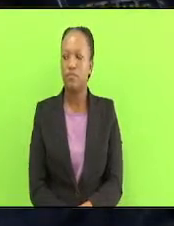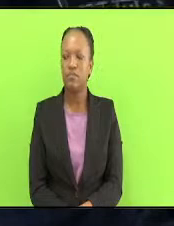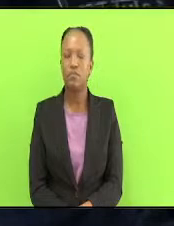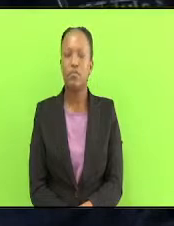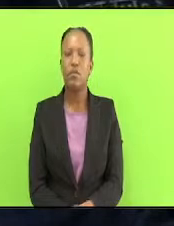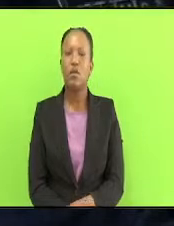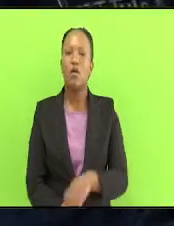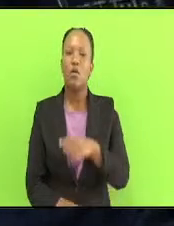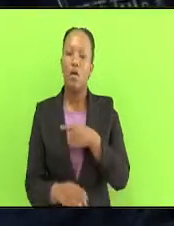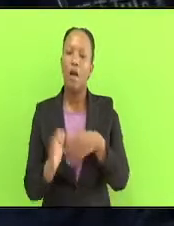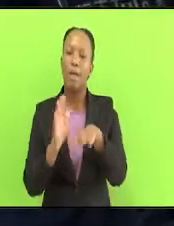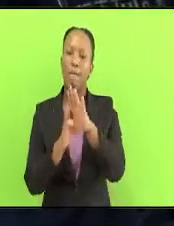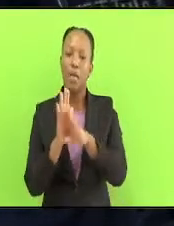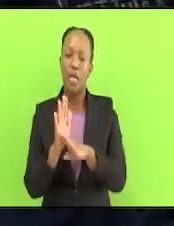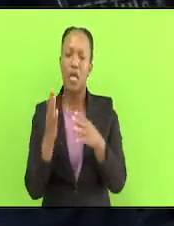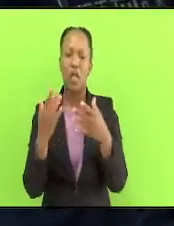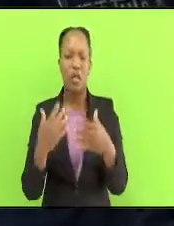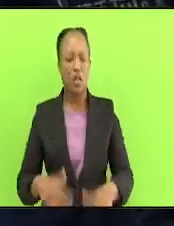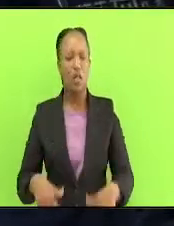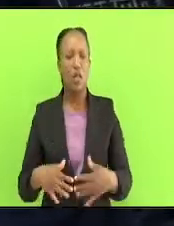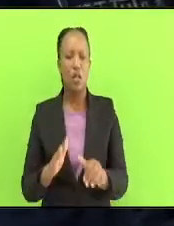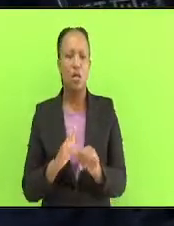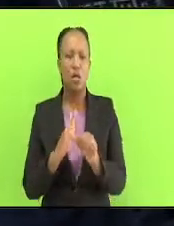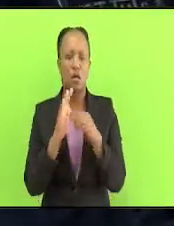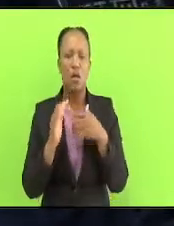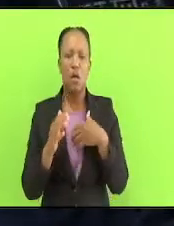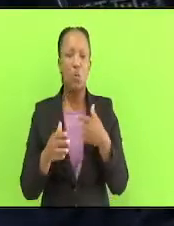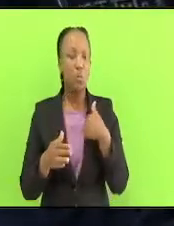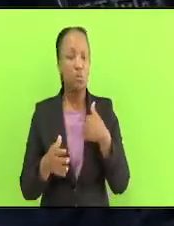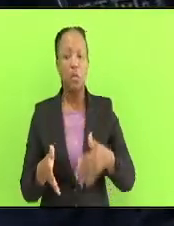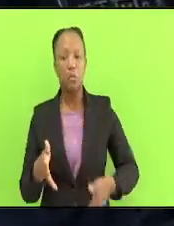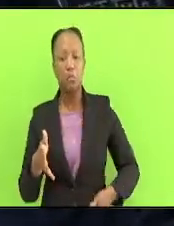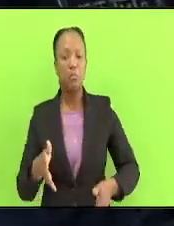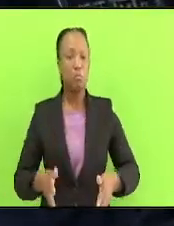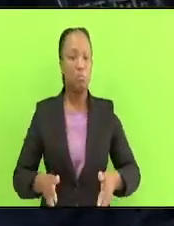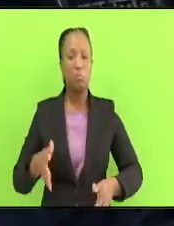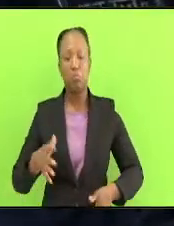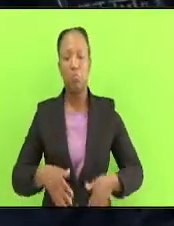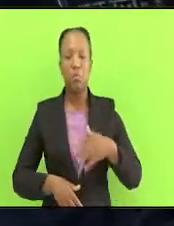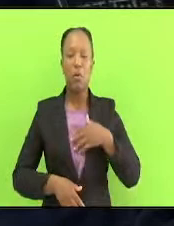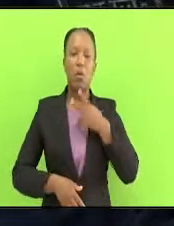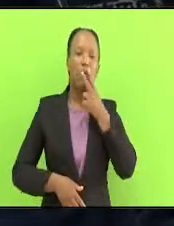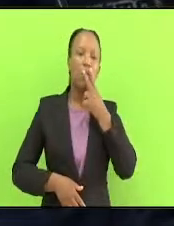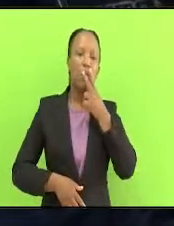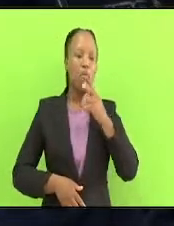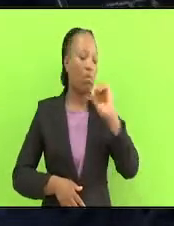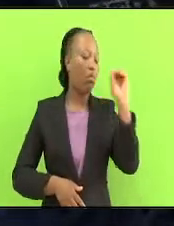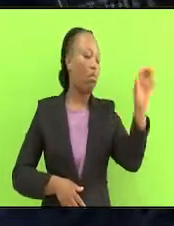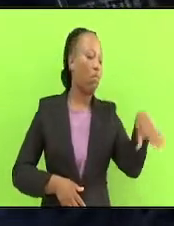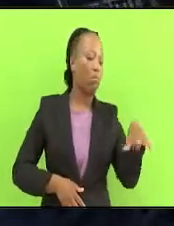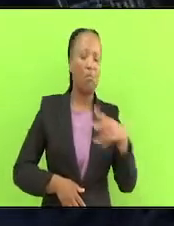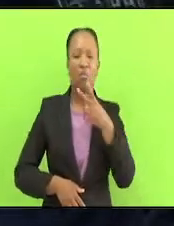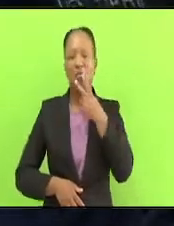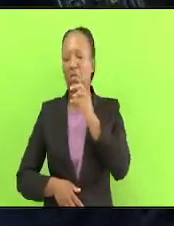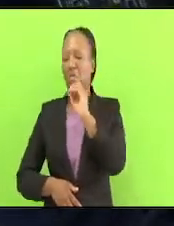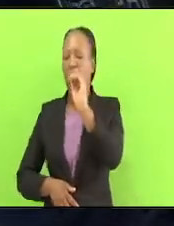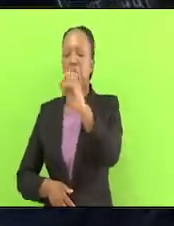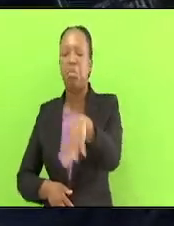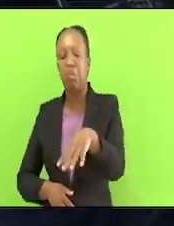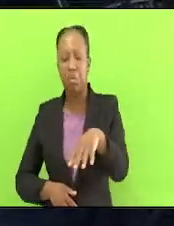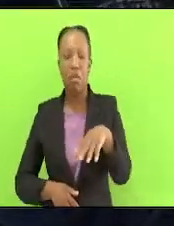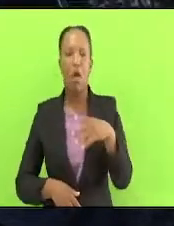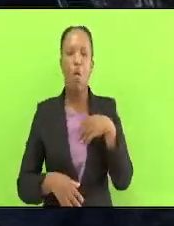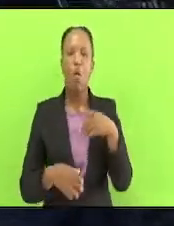ntse re sa itse gore ba bangwe ntse re tsamaya fela mo nageng re tsuba re latlhela distompi re fisa ditlhaga re sa itse